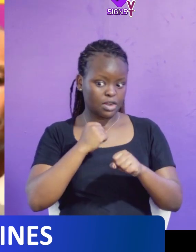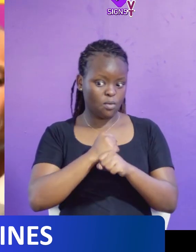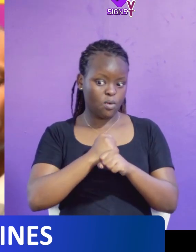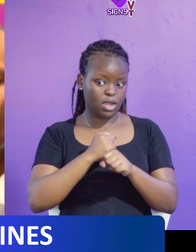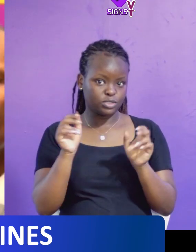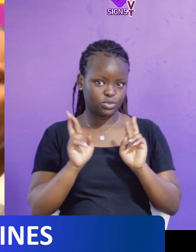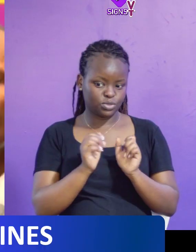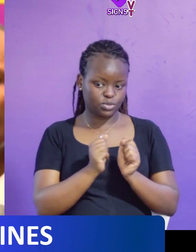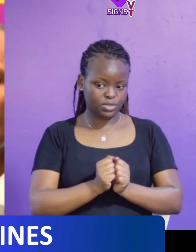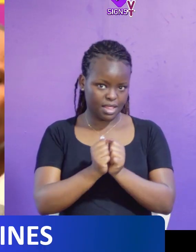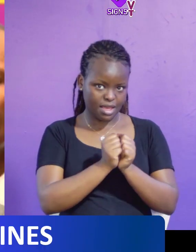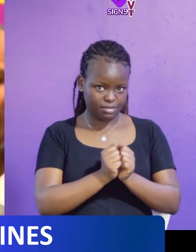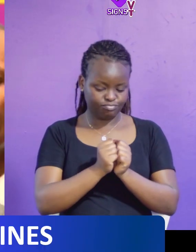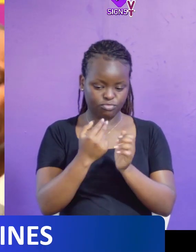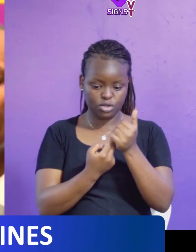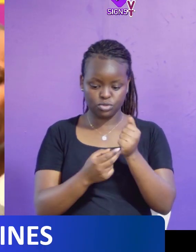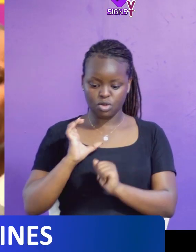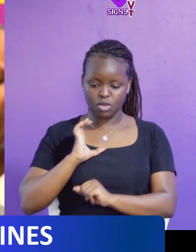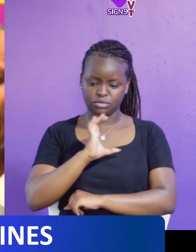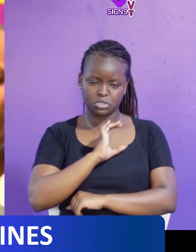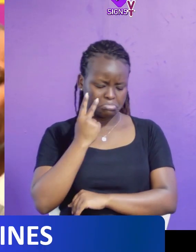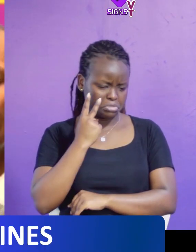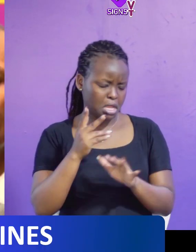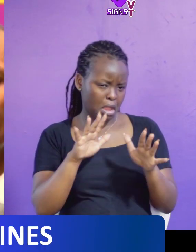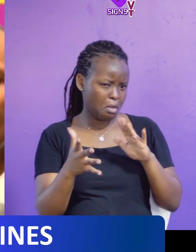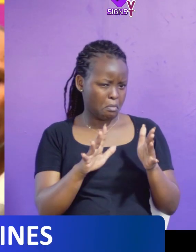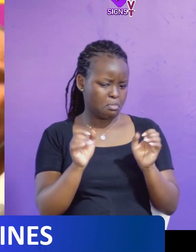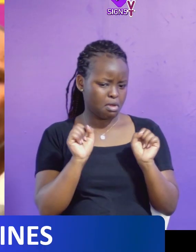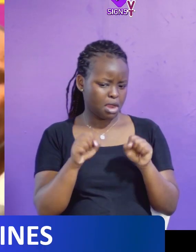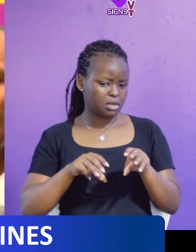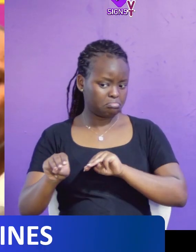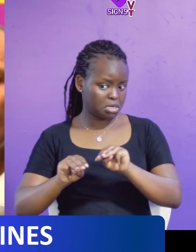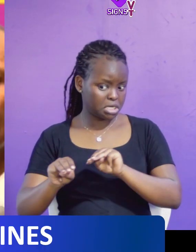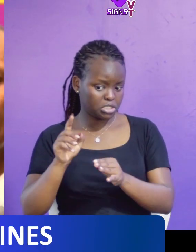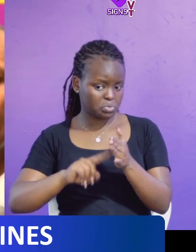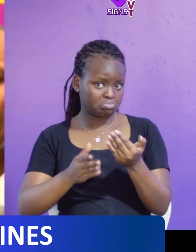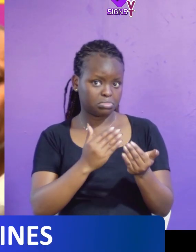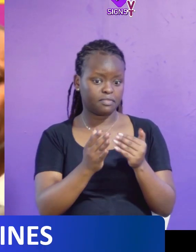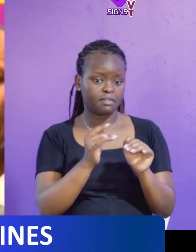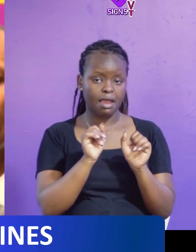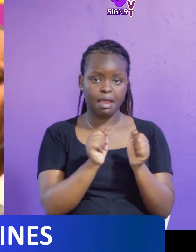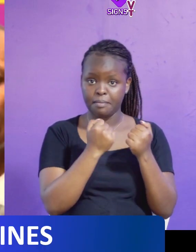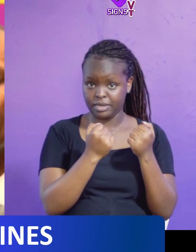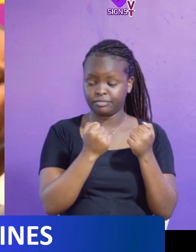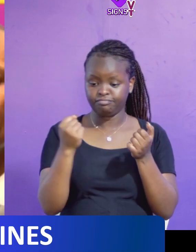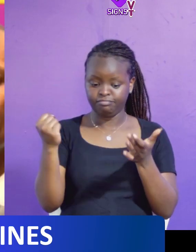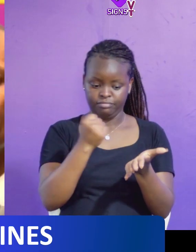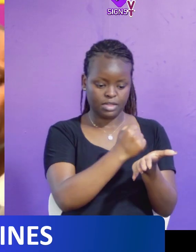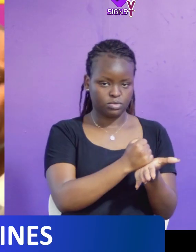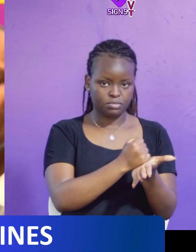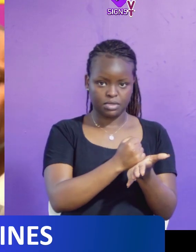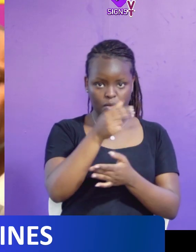as the two commissions to see how we can monitor whatever is happening within the recruitment of